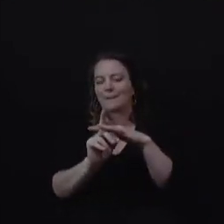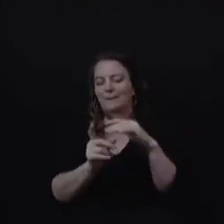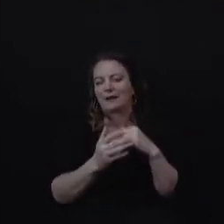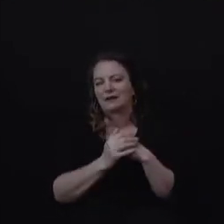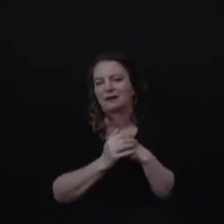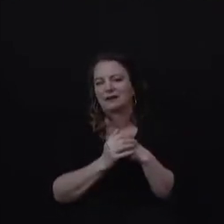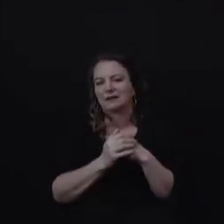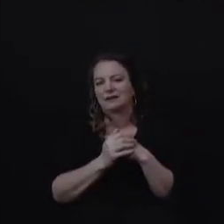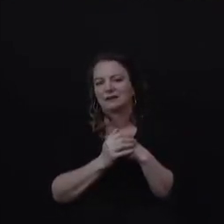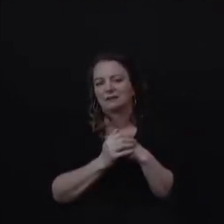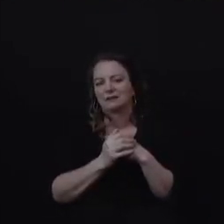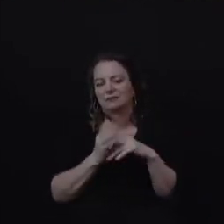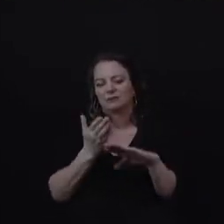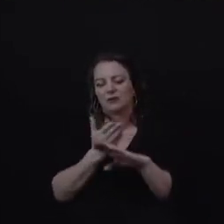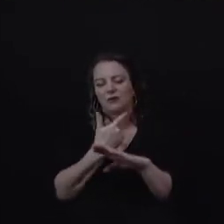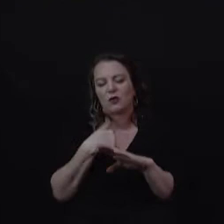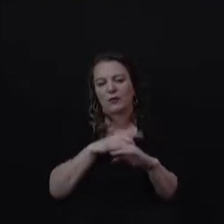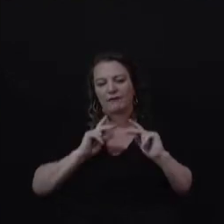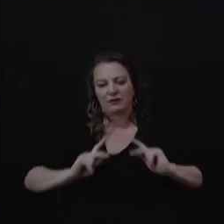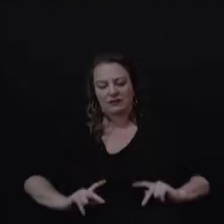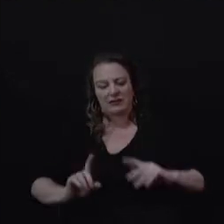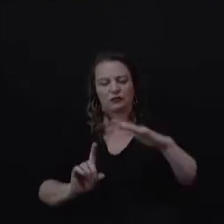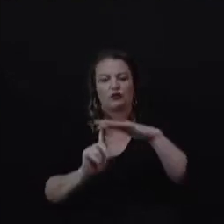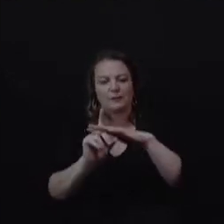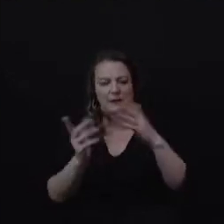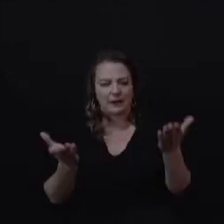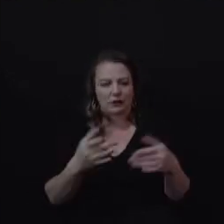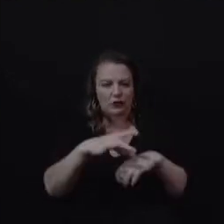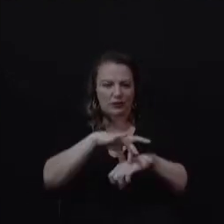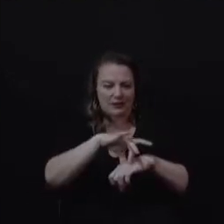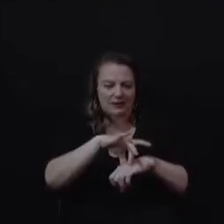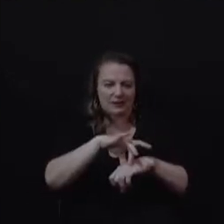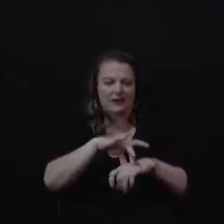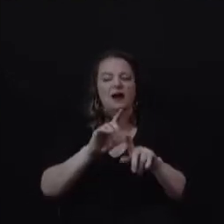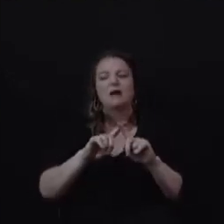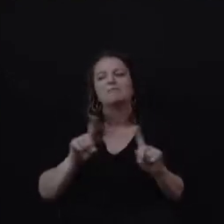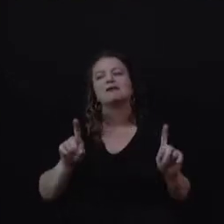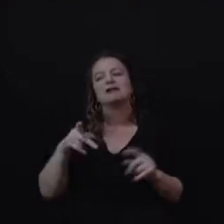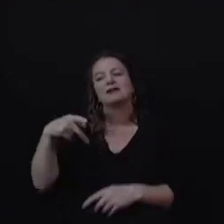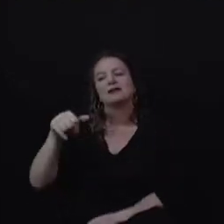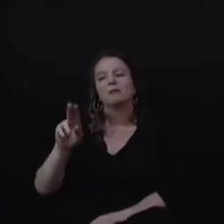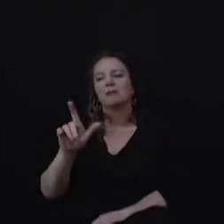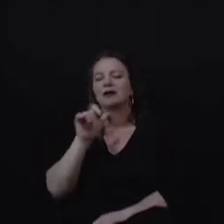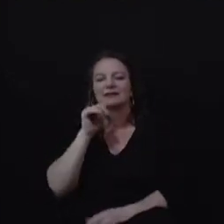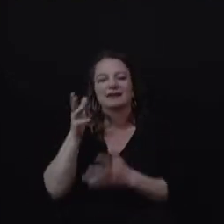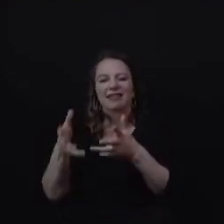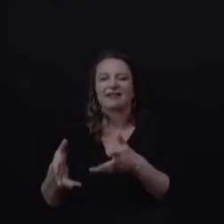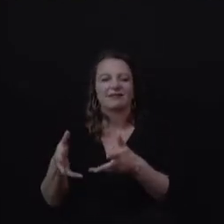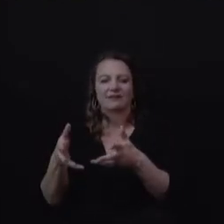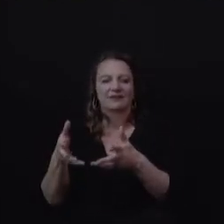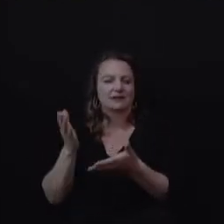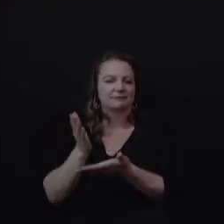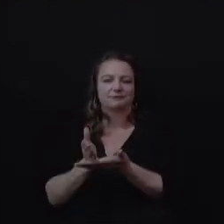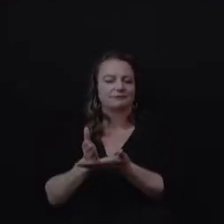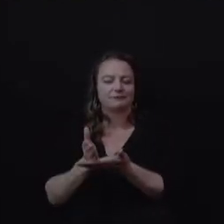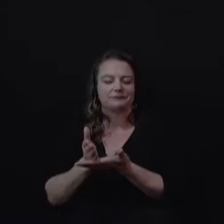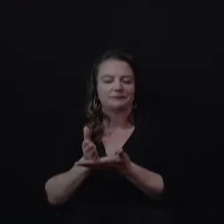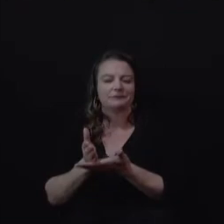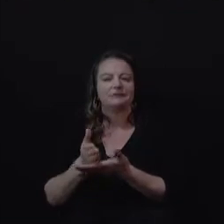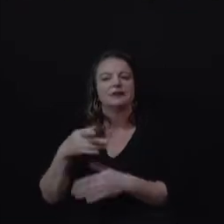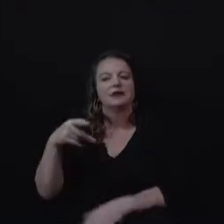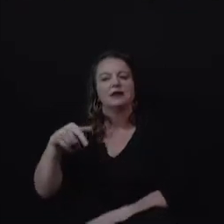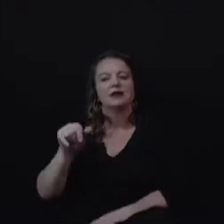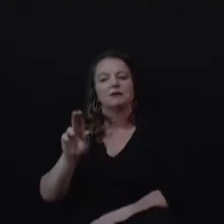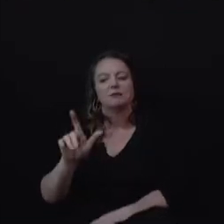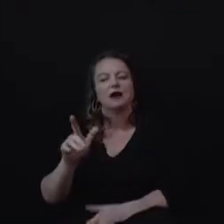in physical form here on earth. But Paul doesn't leave us there. He takes us there to remind